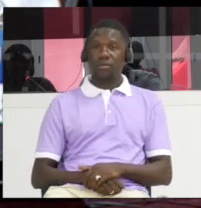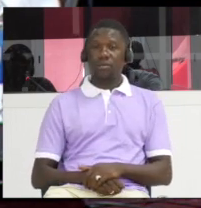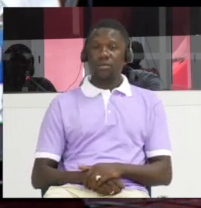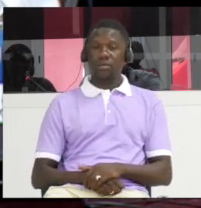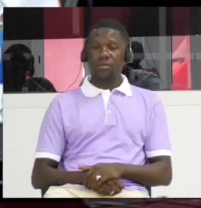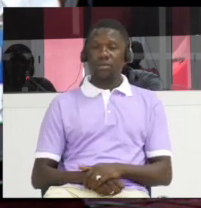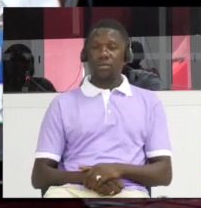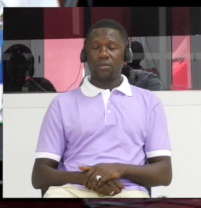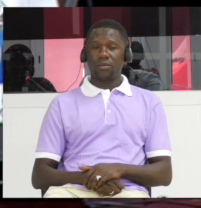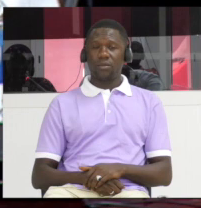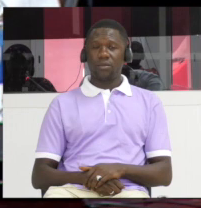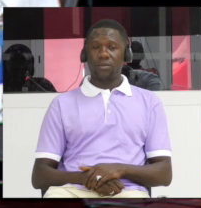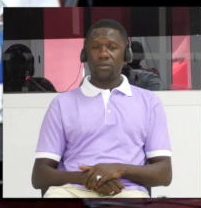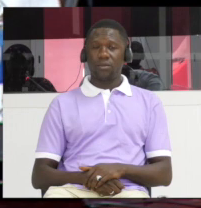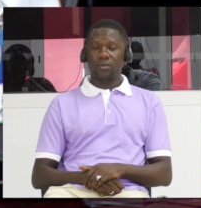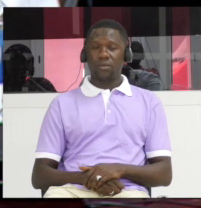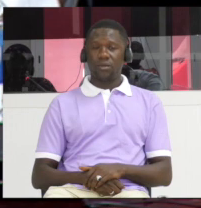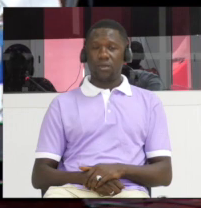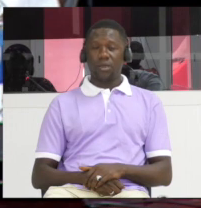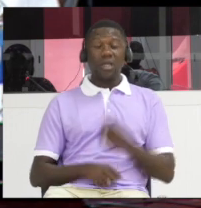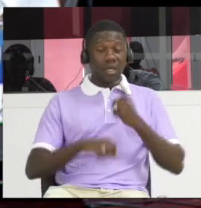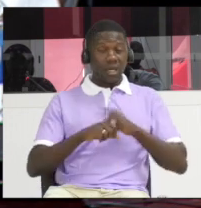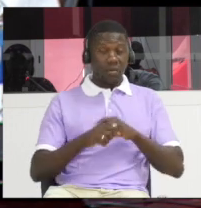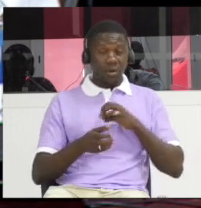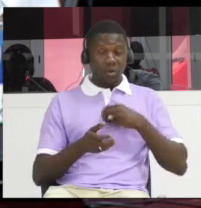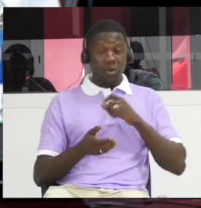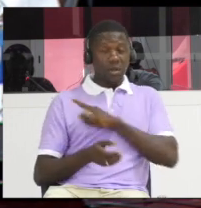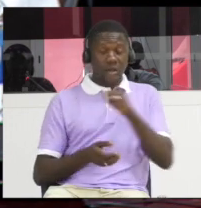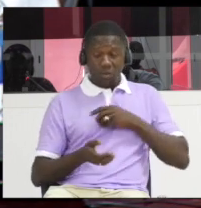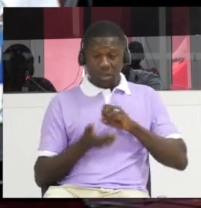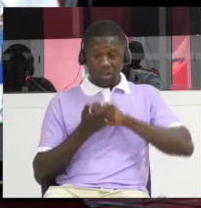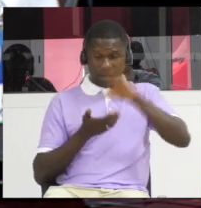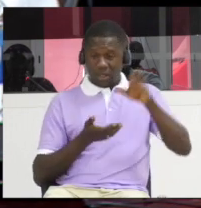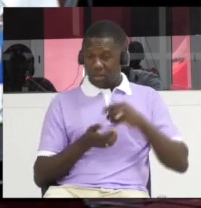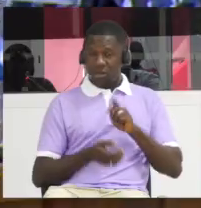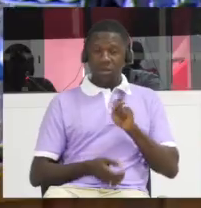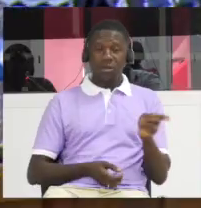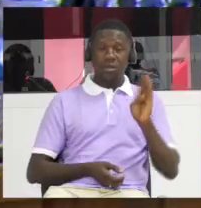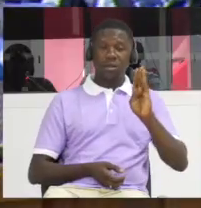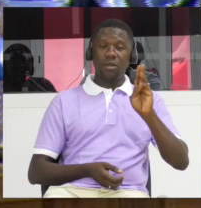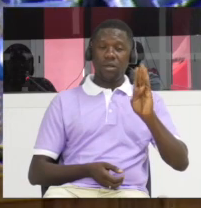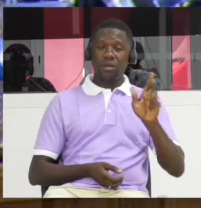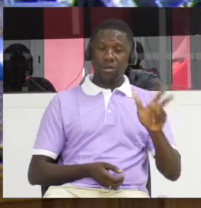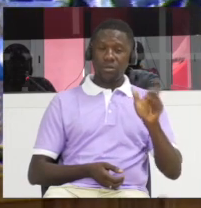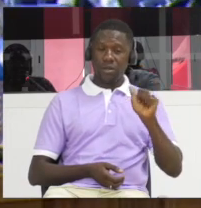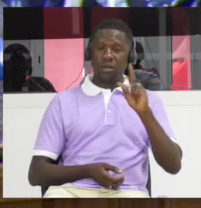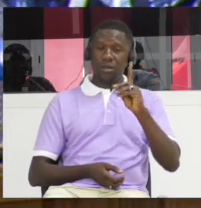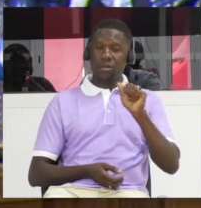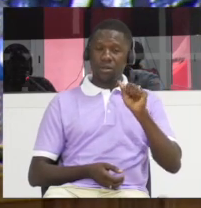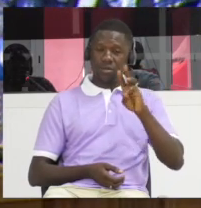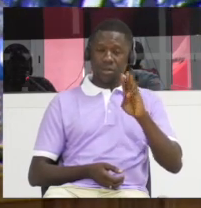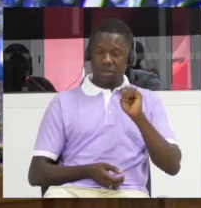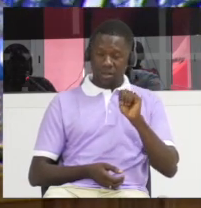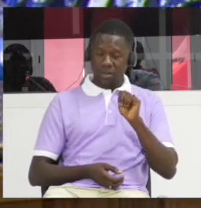Gambia know that this man was a serial coupist in Nigeria? No, I don't think so. Maybe